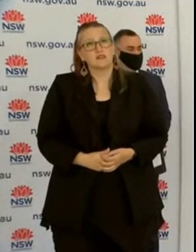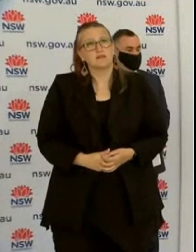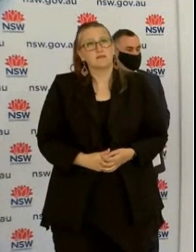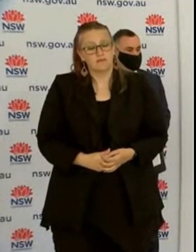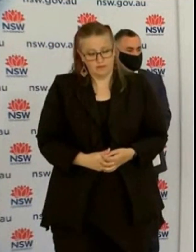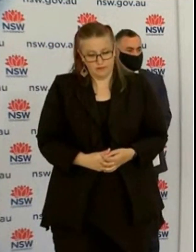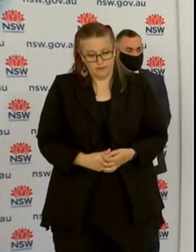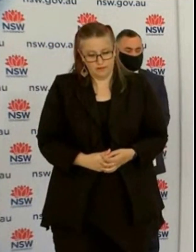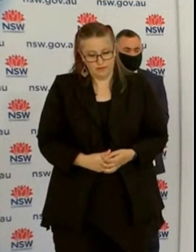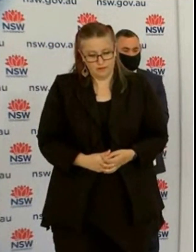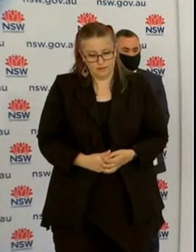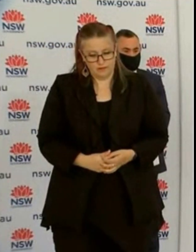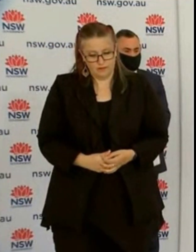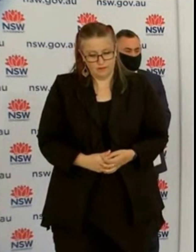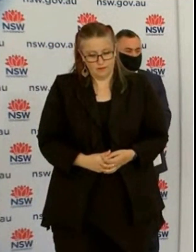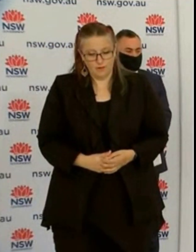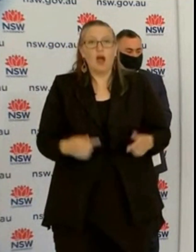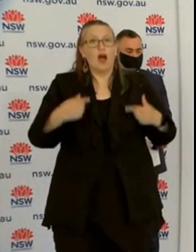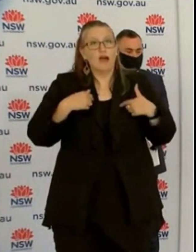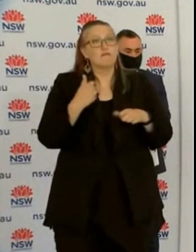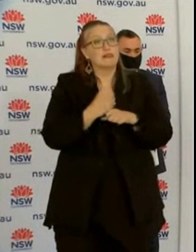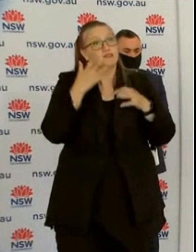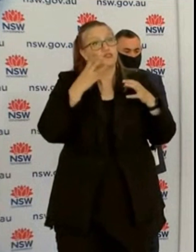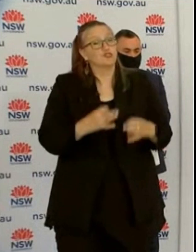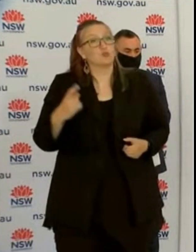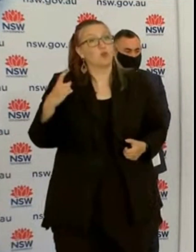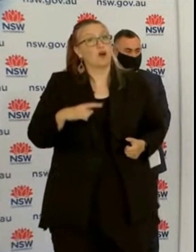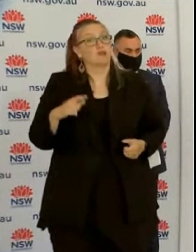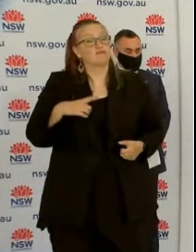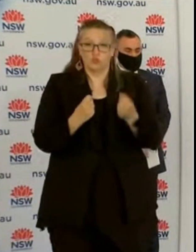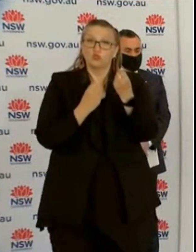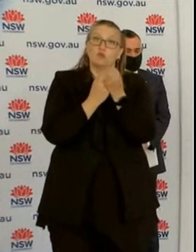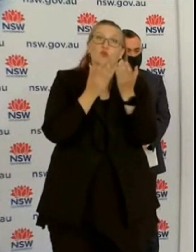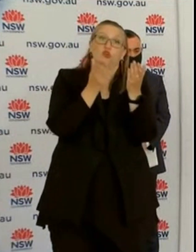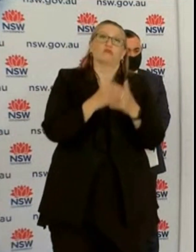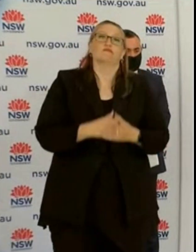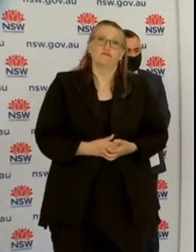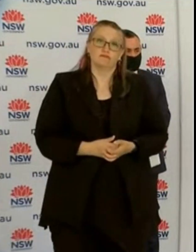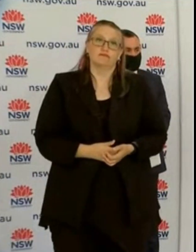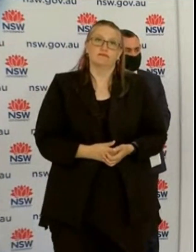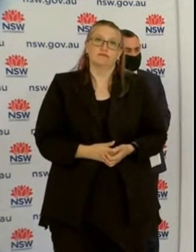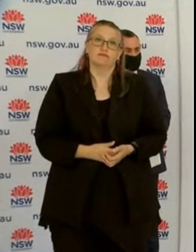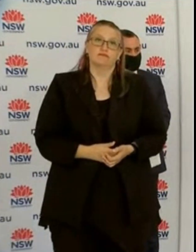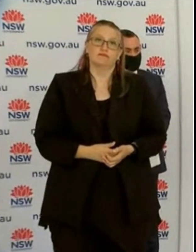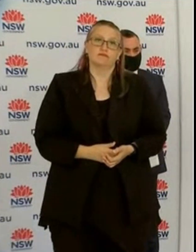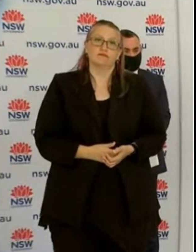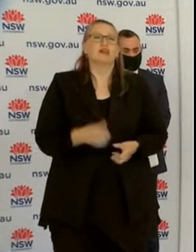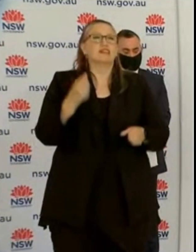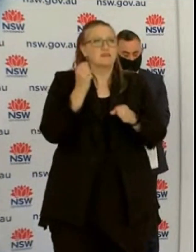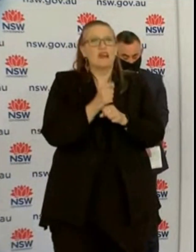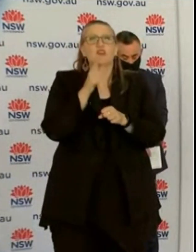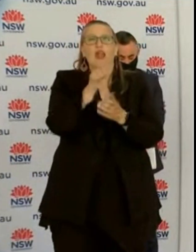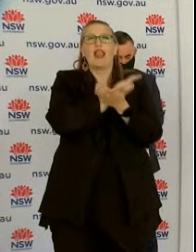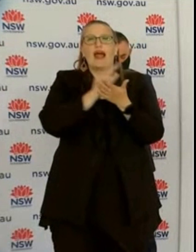our communities, is to protect people's lives and to allow us onto that path of freedom. And I'd much rather be having